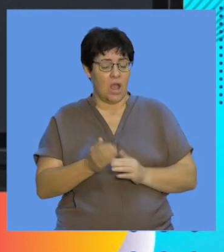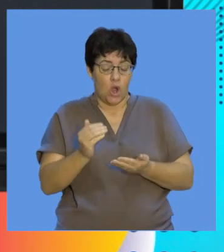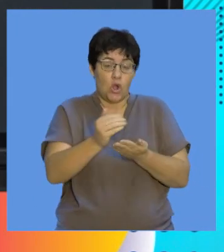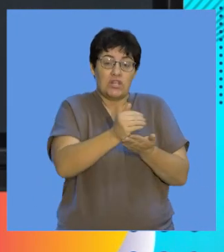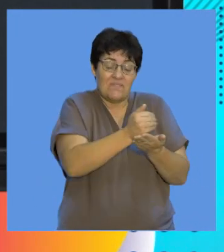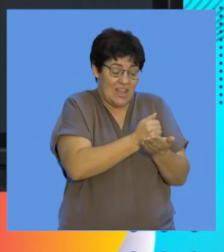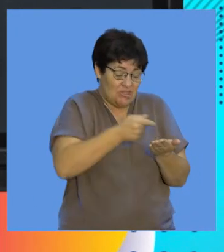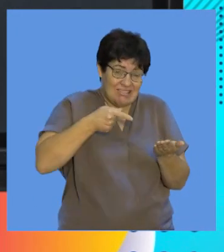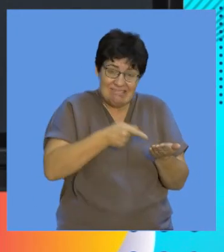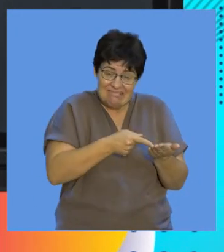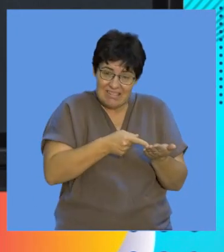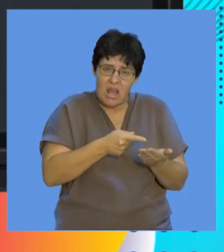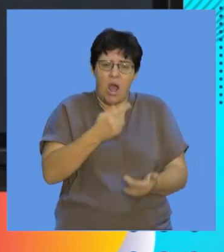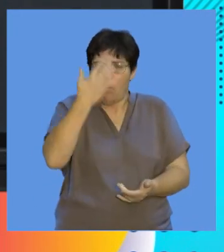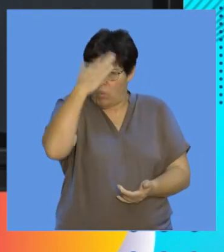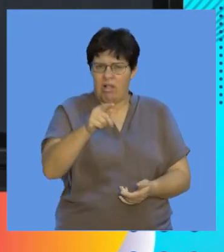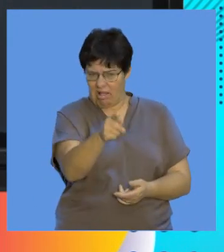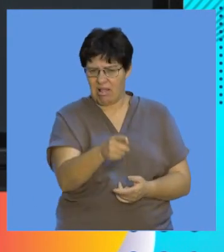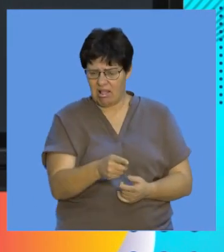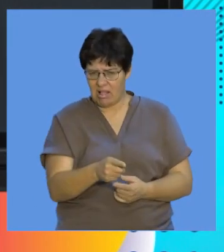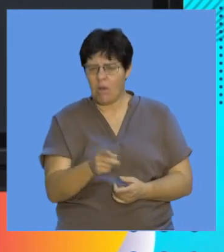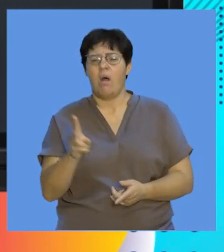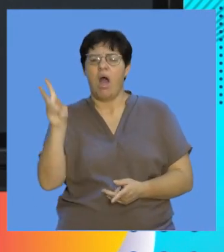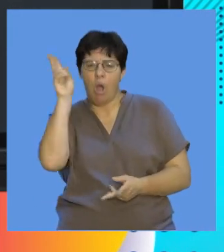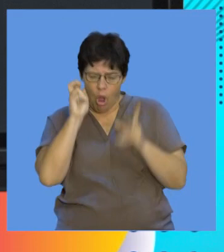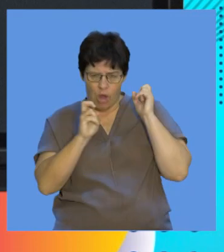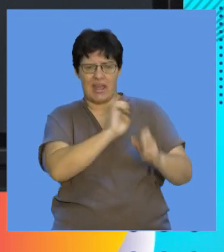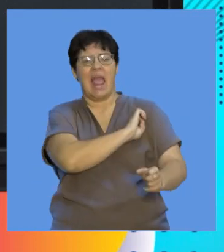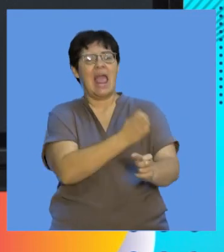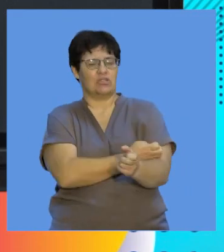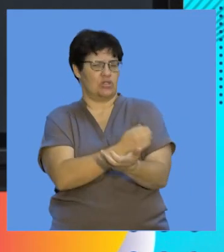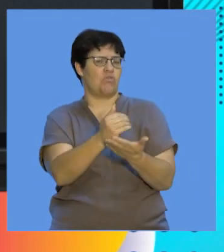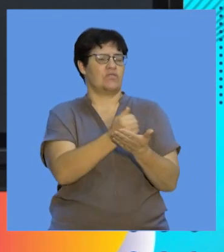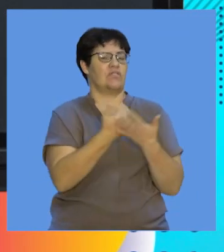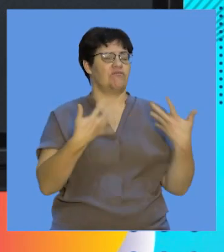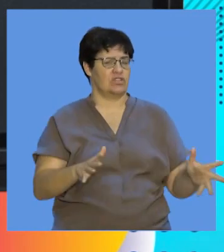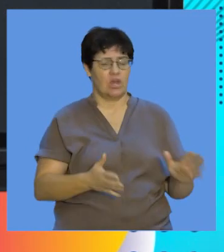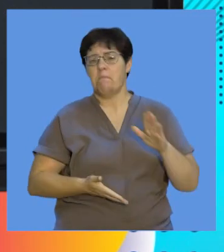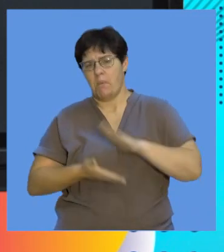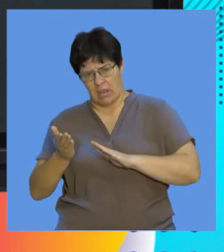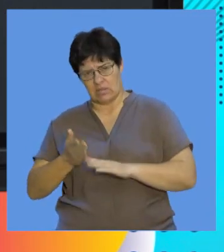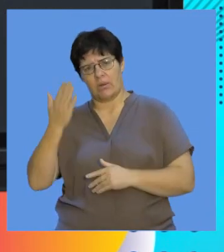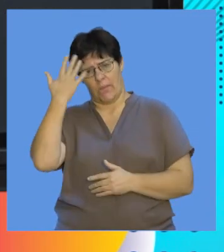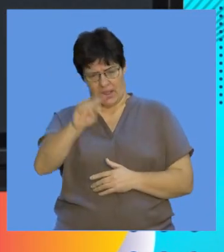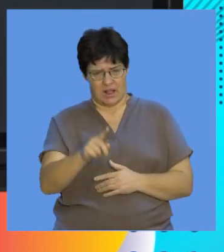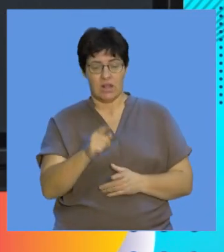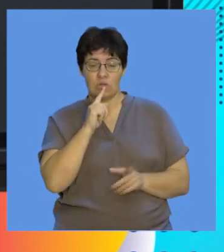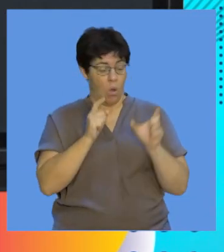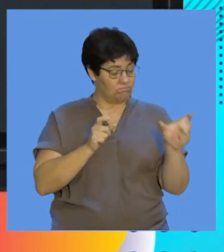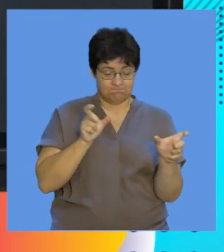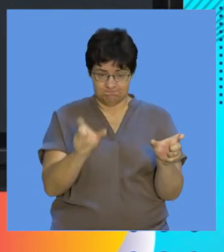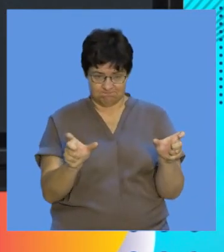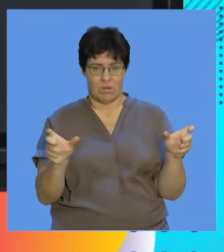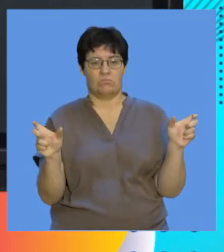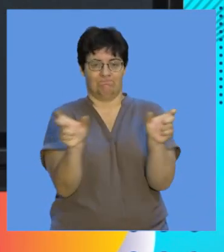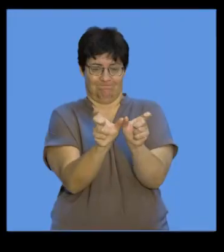what conservation means because you've heard it in terms of energy. And we know what momentum is, so we're going to put the two